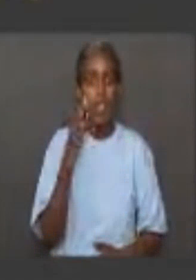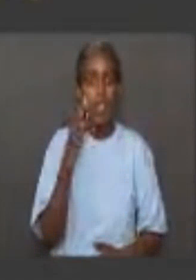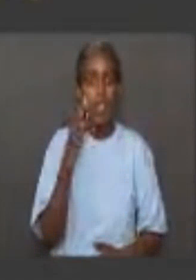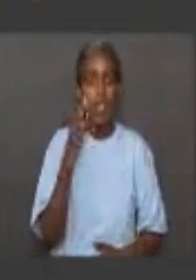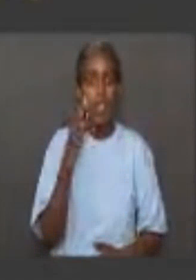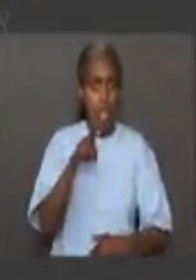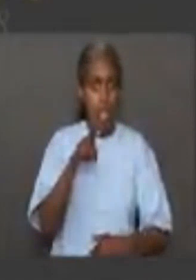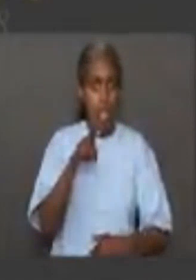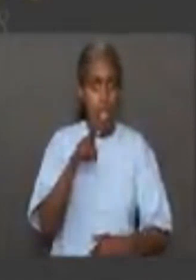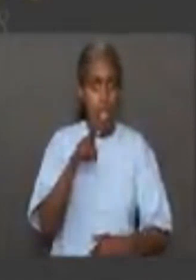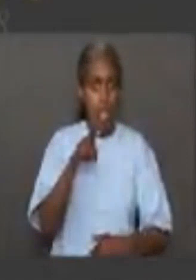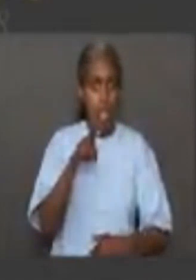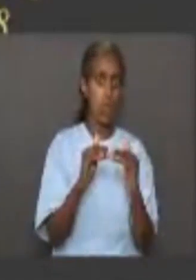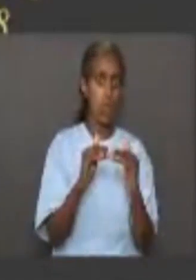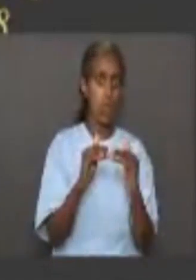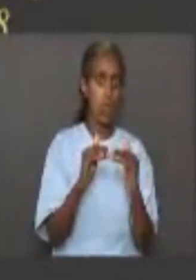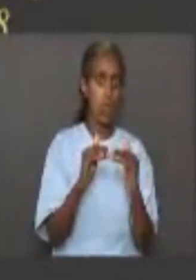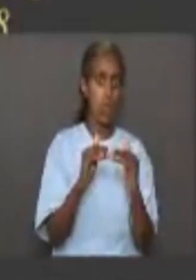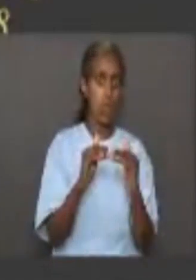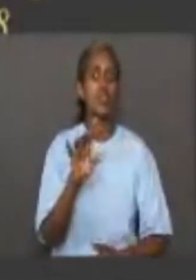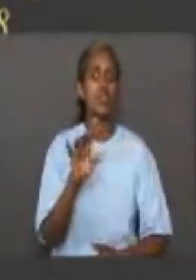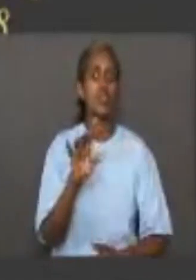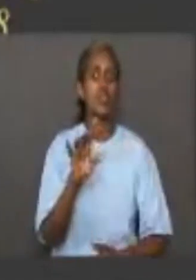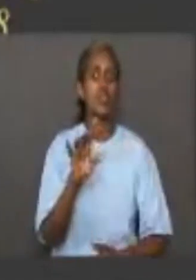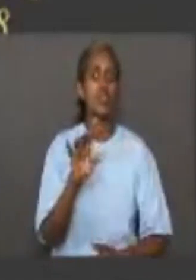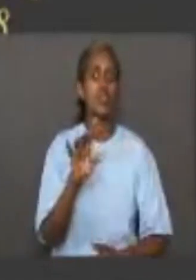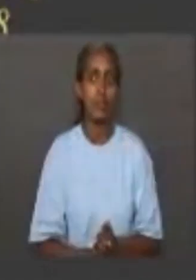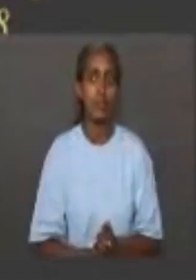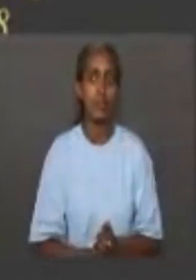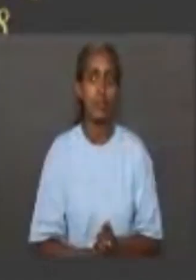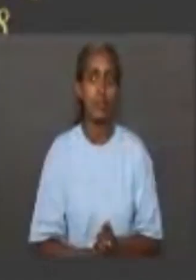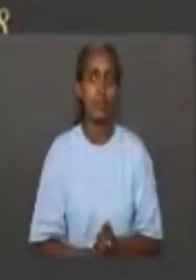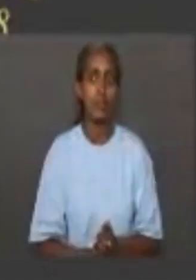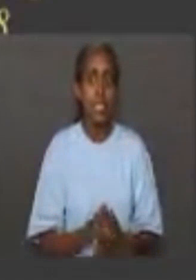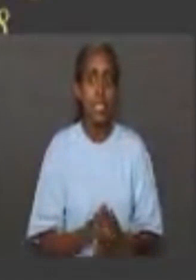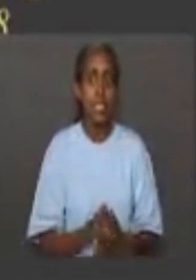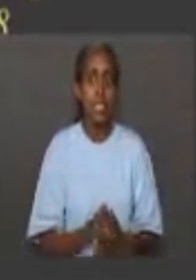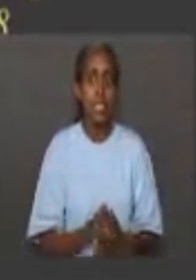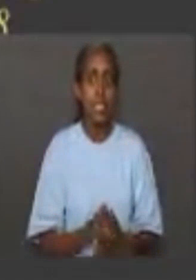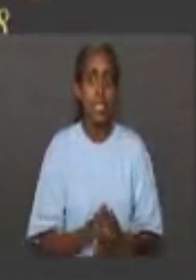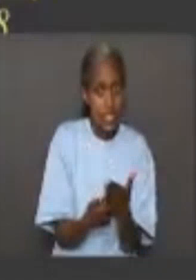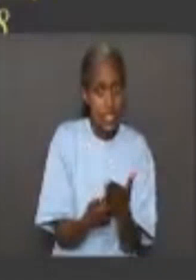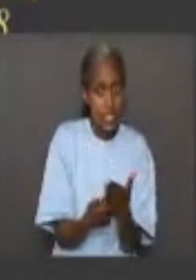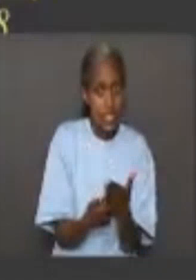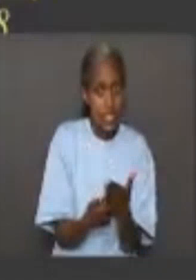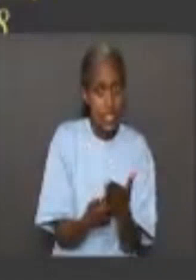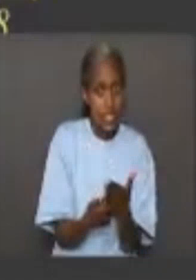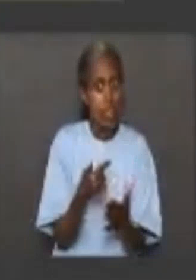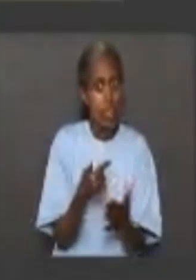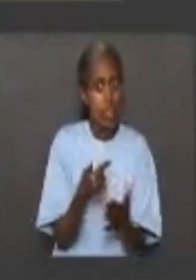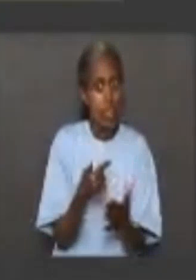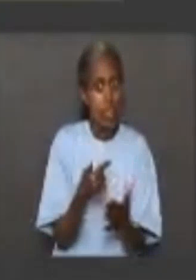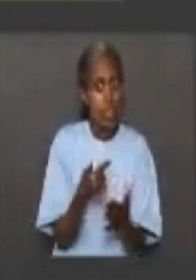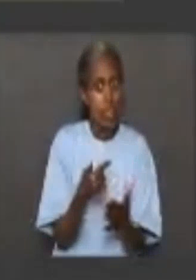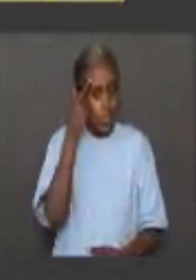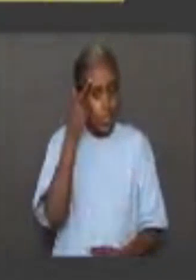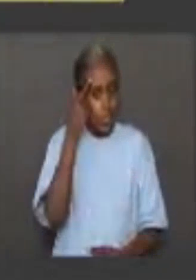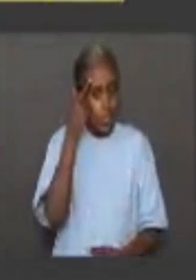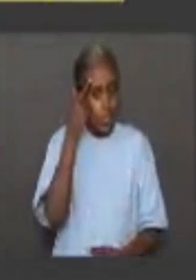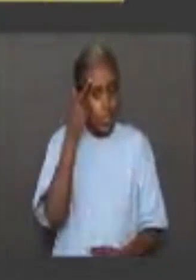equals 38. In this manner, we can build a table of